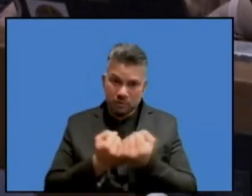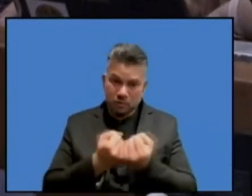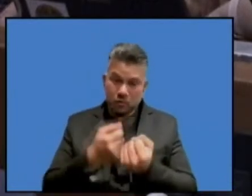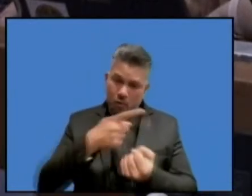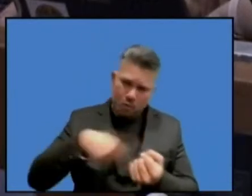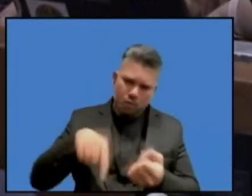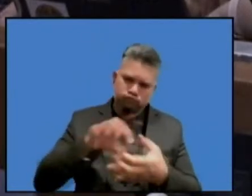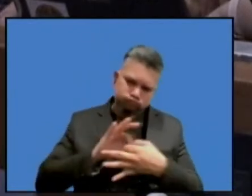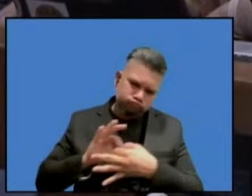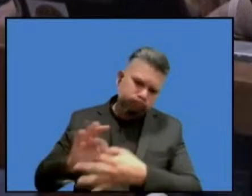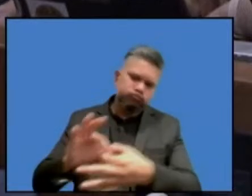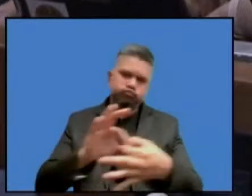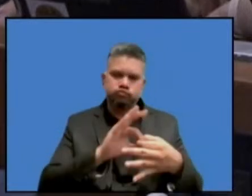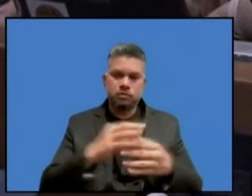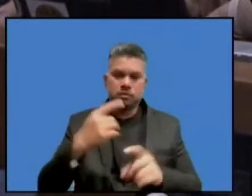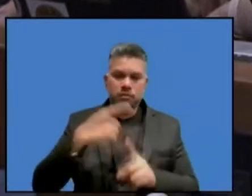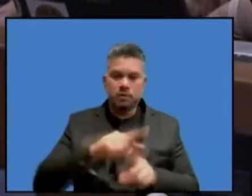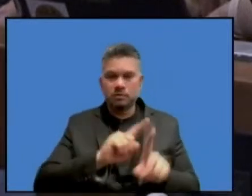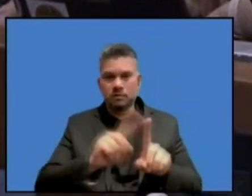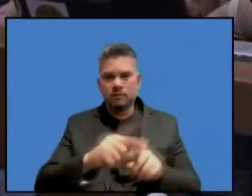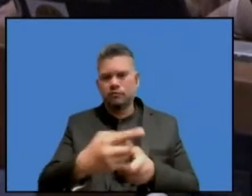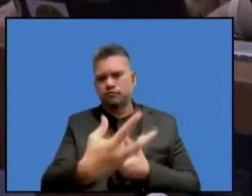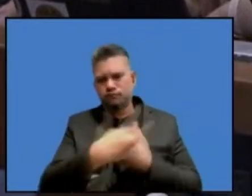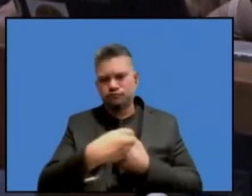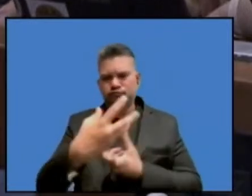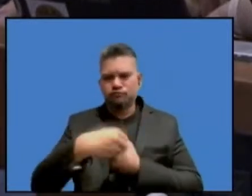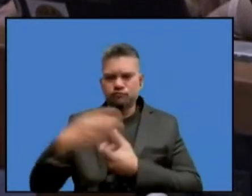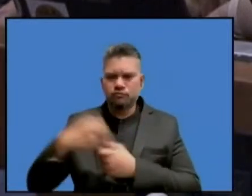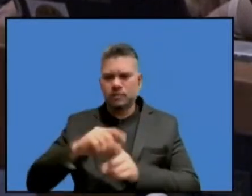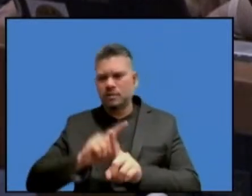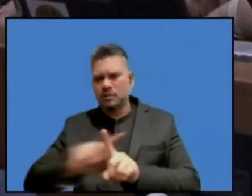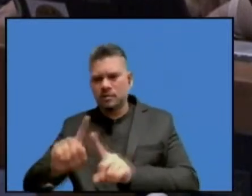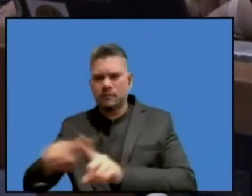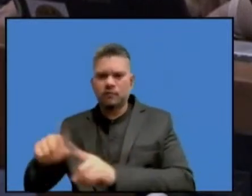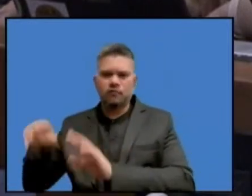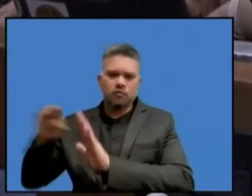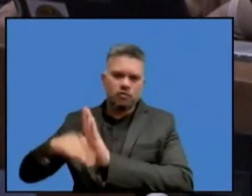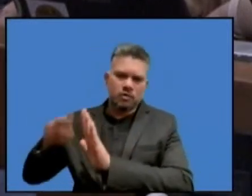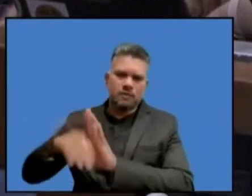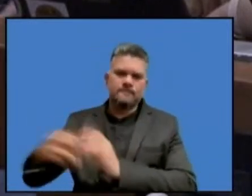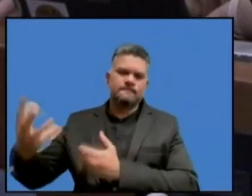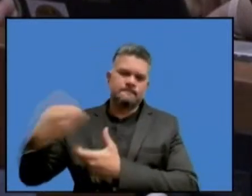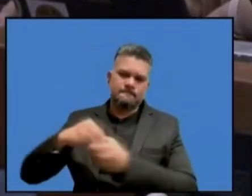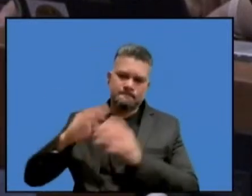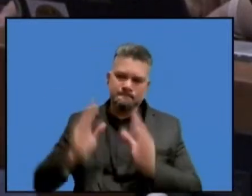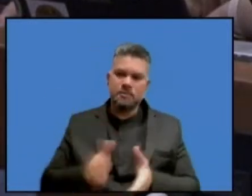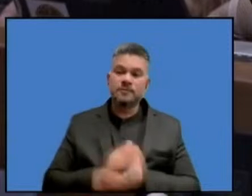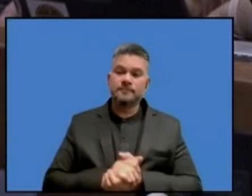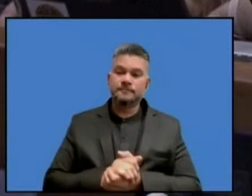the situation as well as policies and programs needed for migrant workers. Fourth,